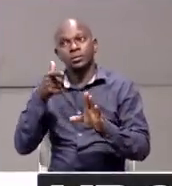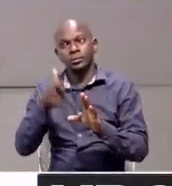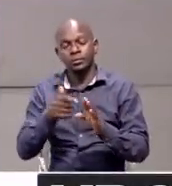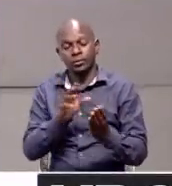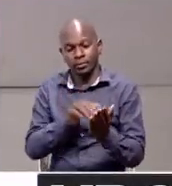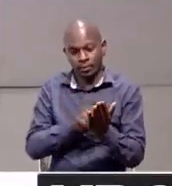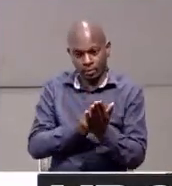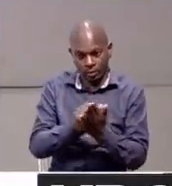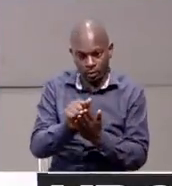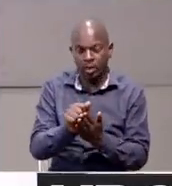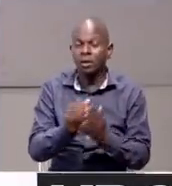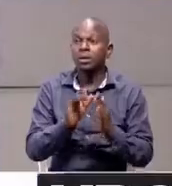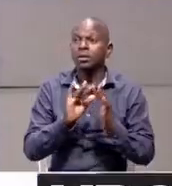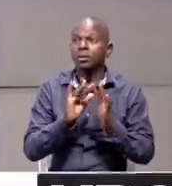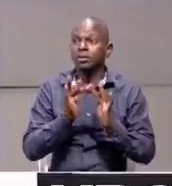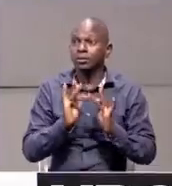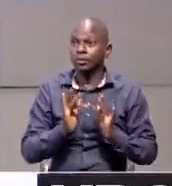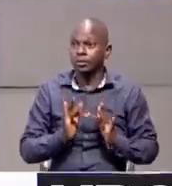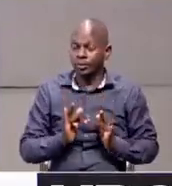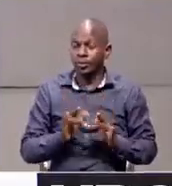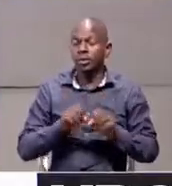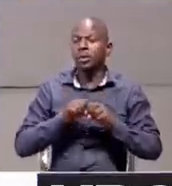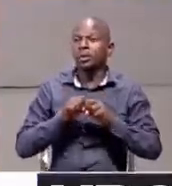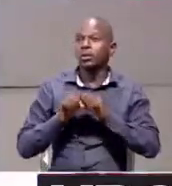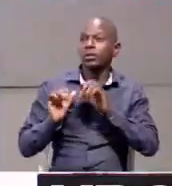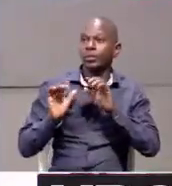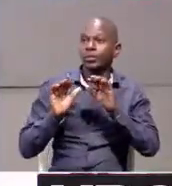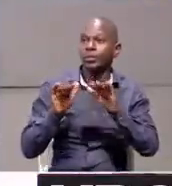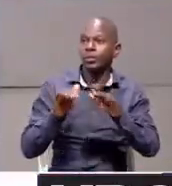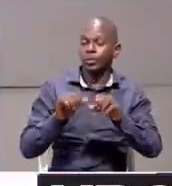and electronic media, as well as public gatherings